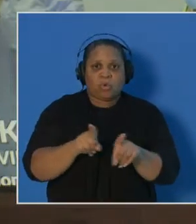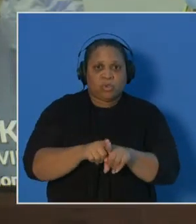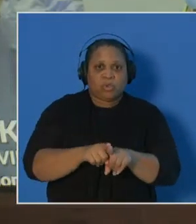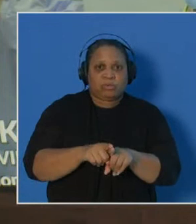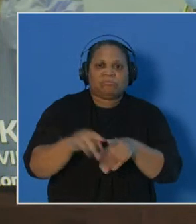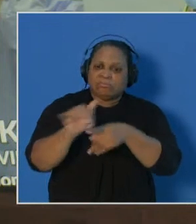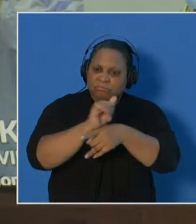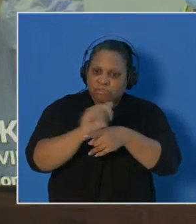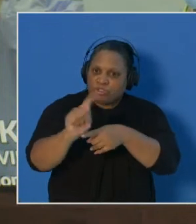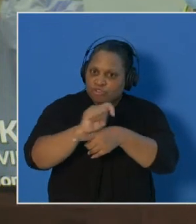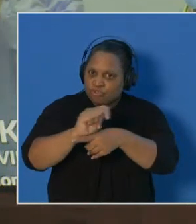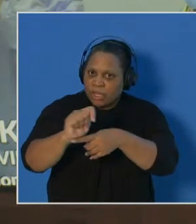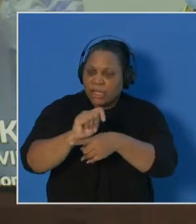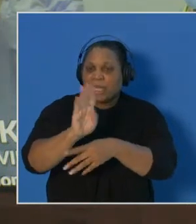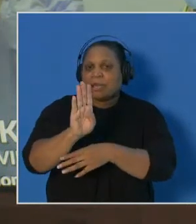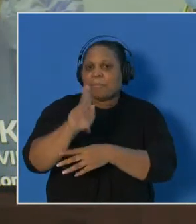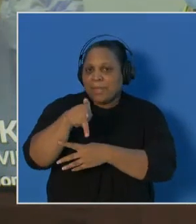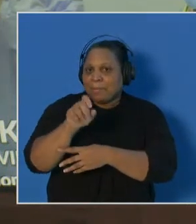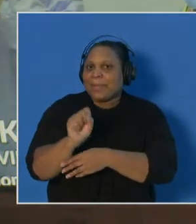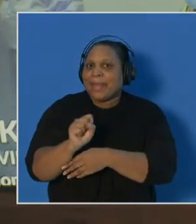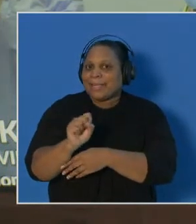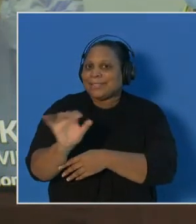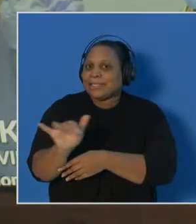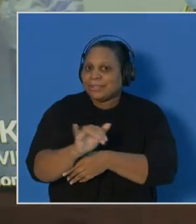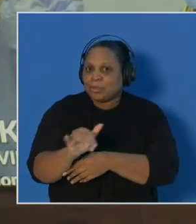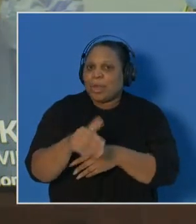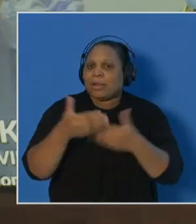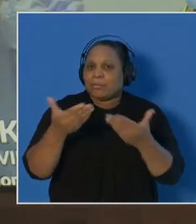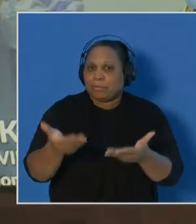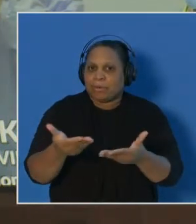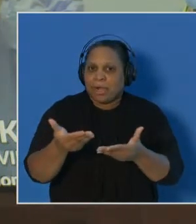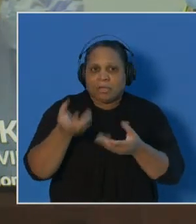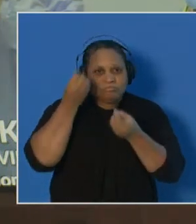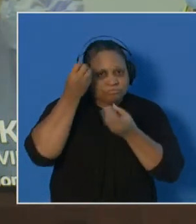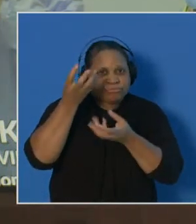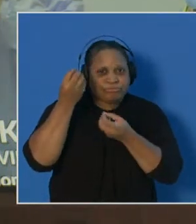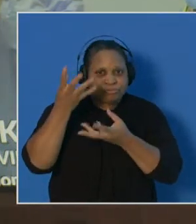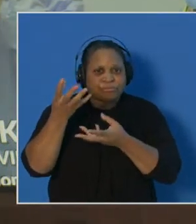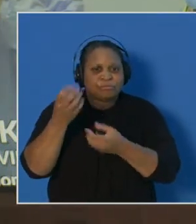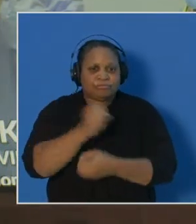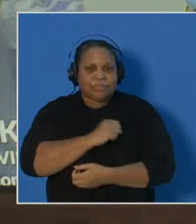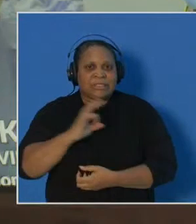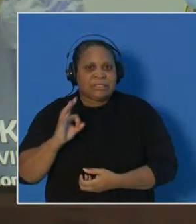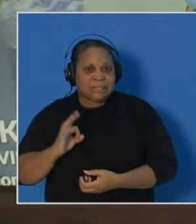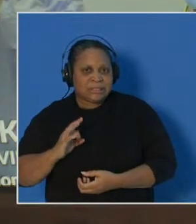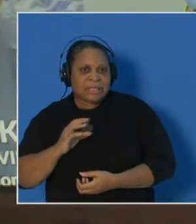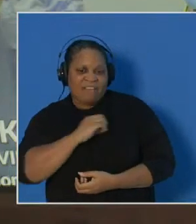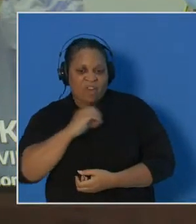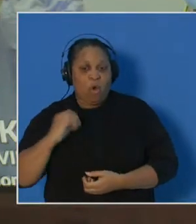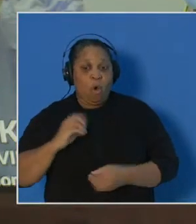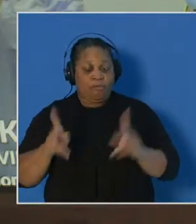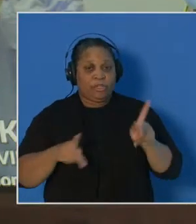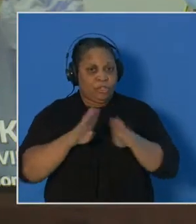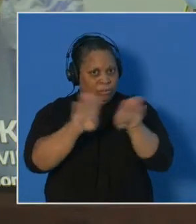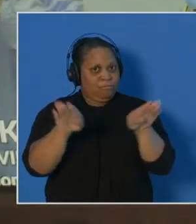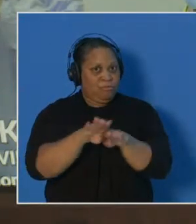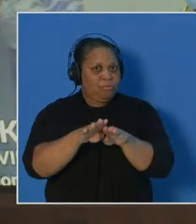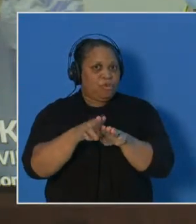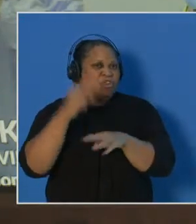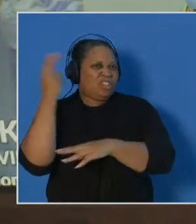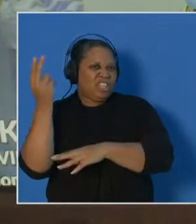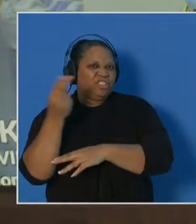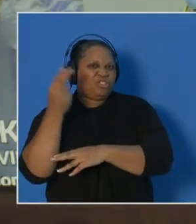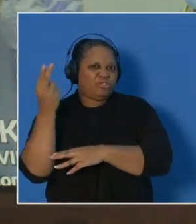practice training in the BPS, as well as to provide input to officers and staff on Bermuda's history and issues such